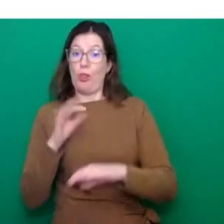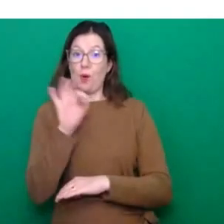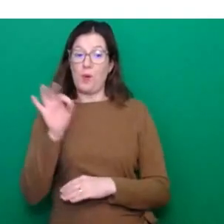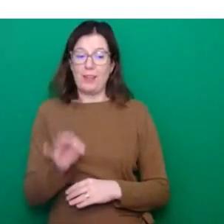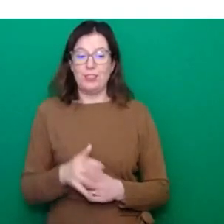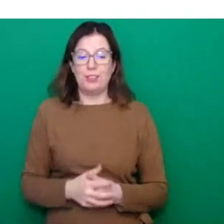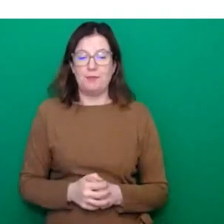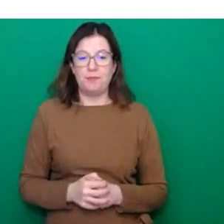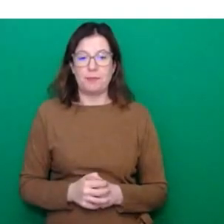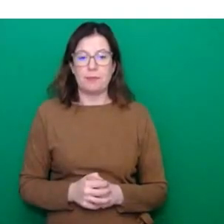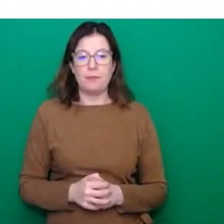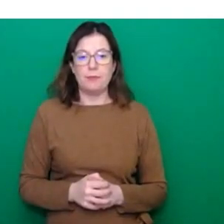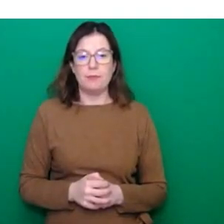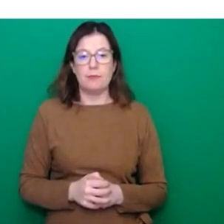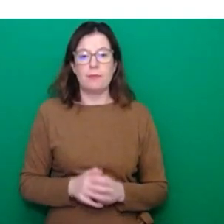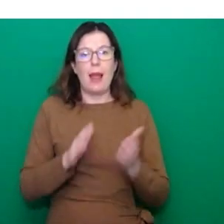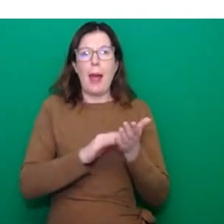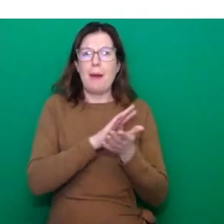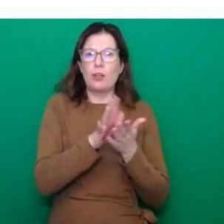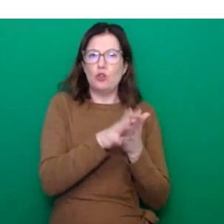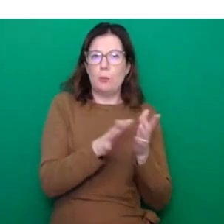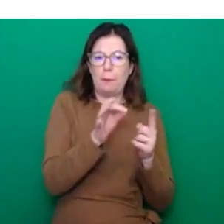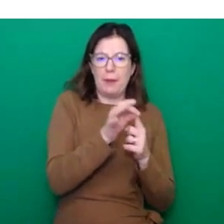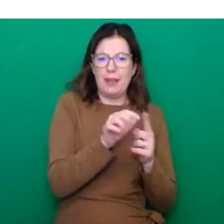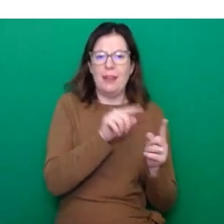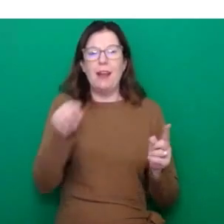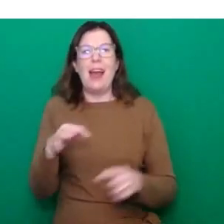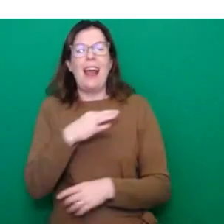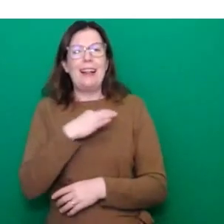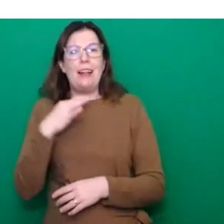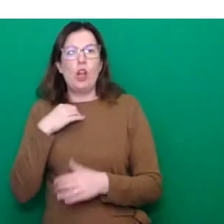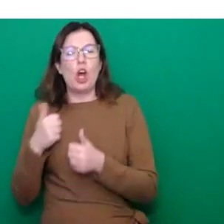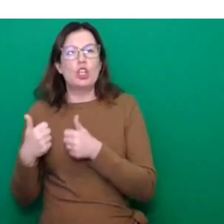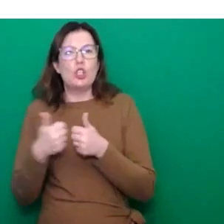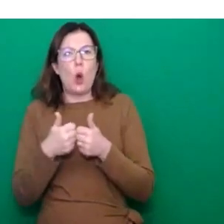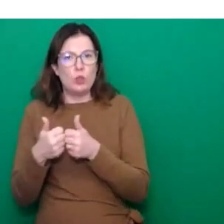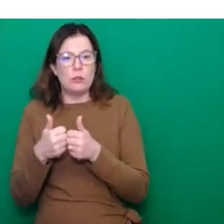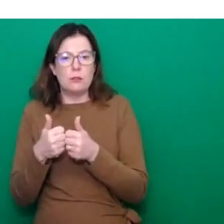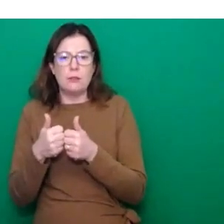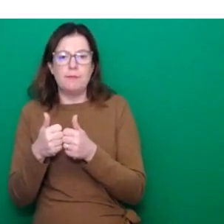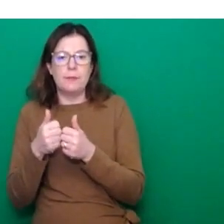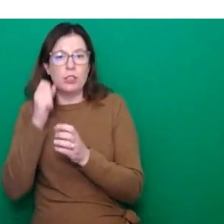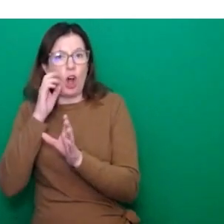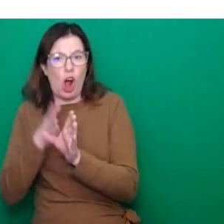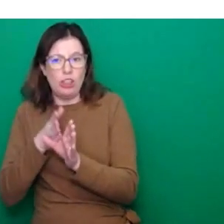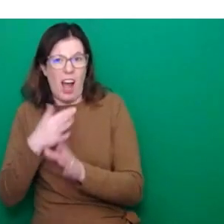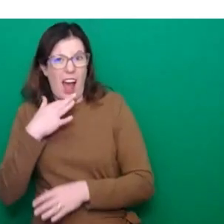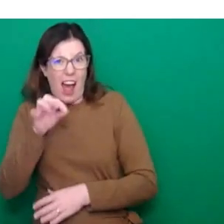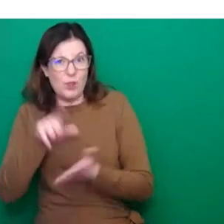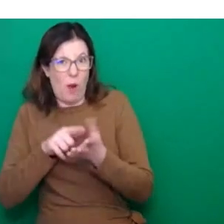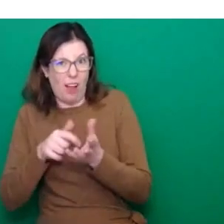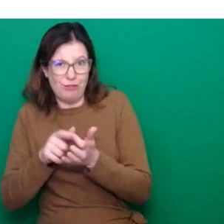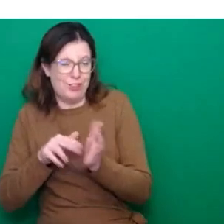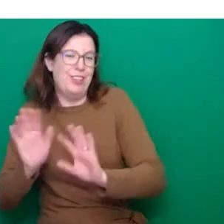in about what's the difference between an MHWP and a clinical associate psychologist. Now, I'm not going to put that to you, Lauren, and put you on the spot about that,